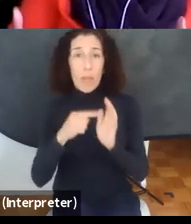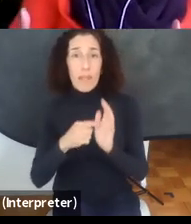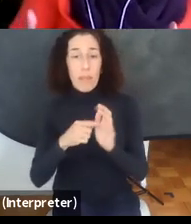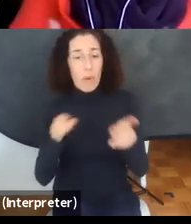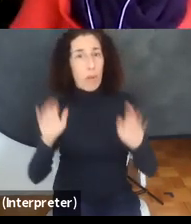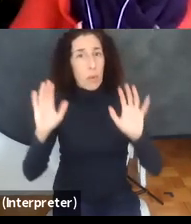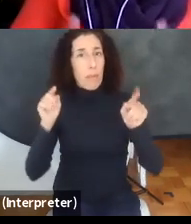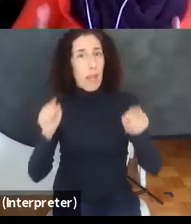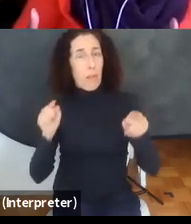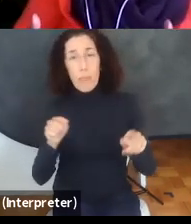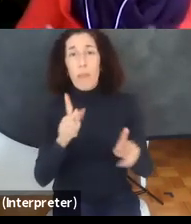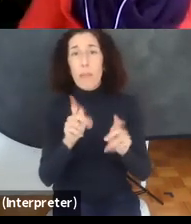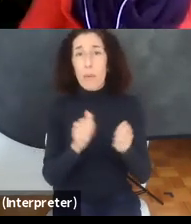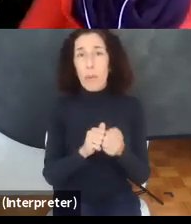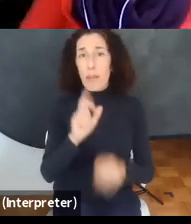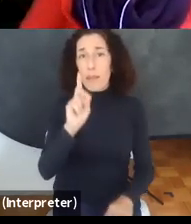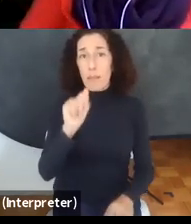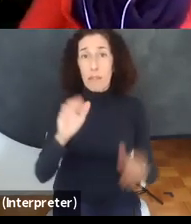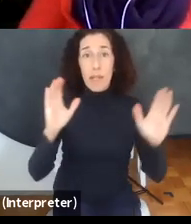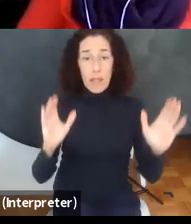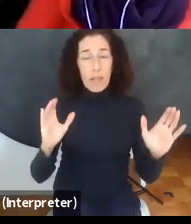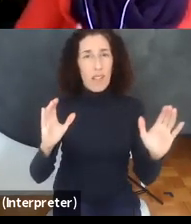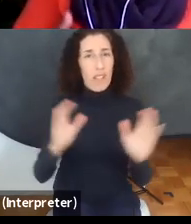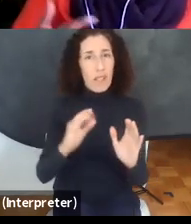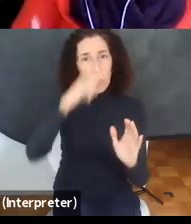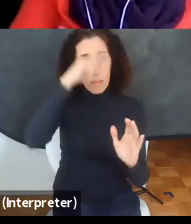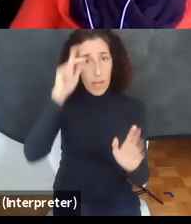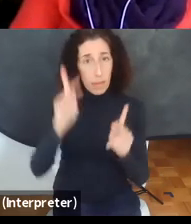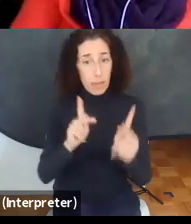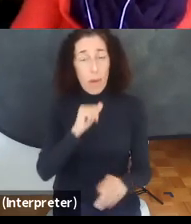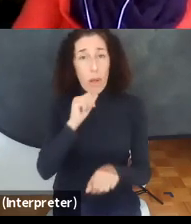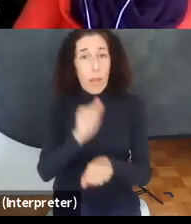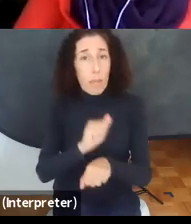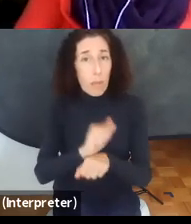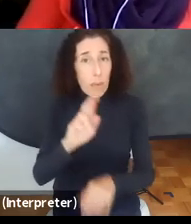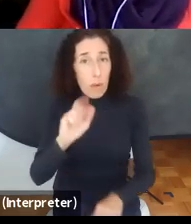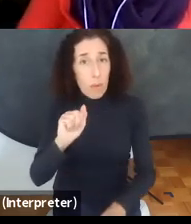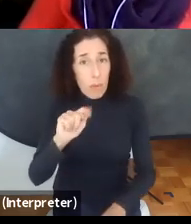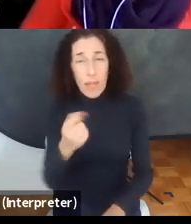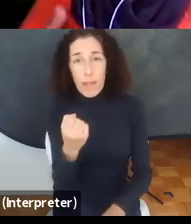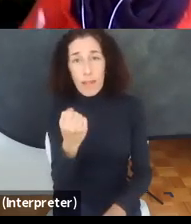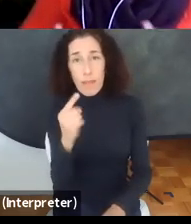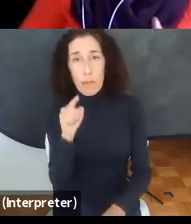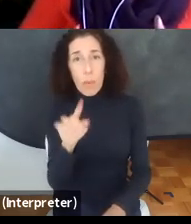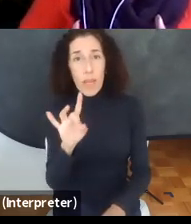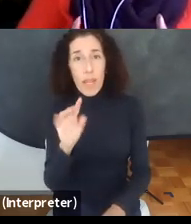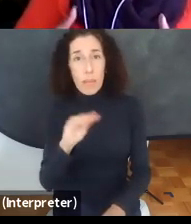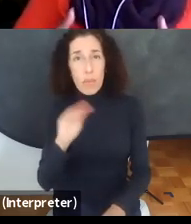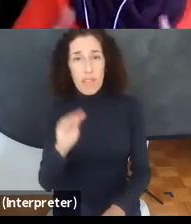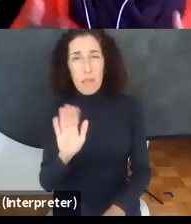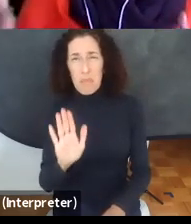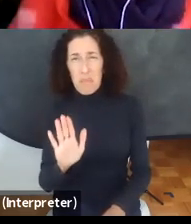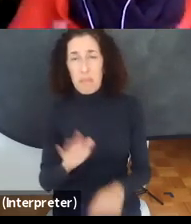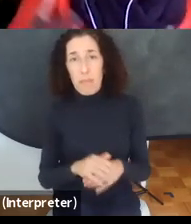with disabilities, Black people have a higher unemployment rate of around 11.8%. And then when you get